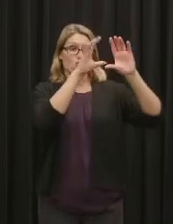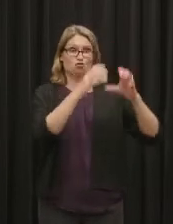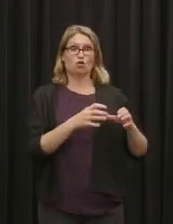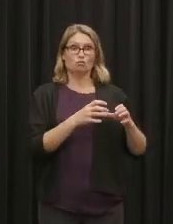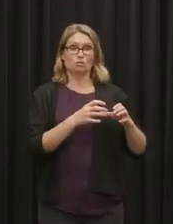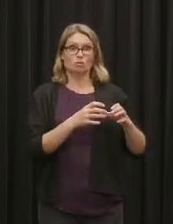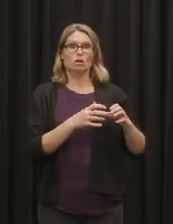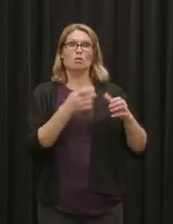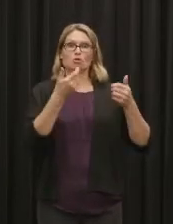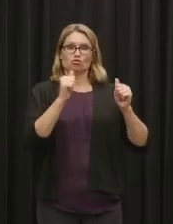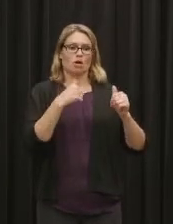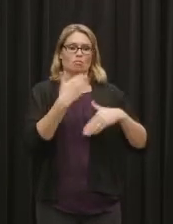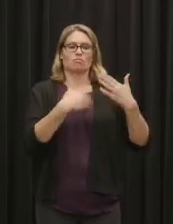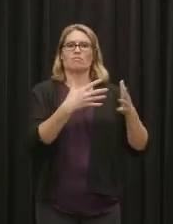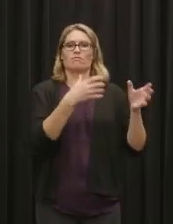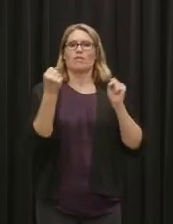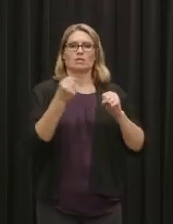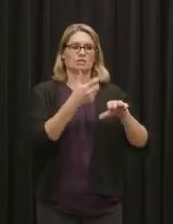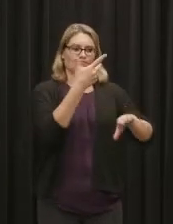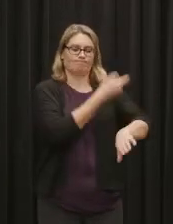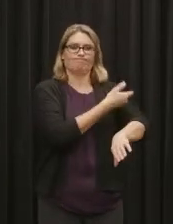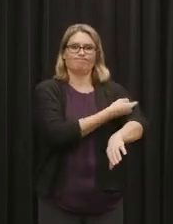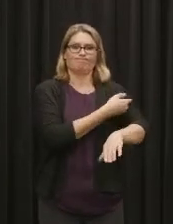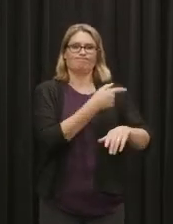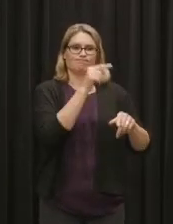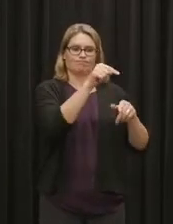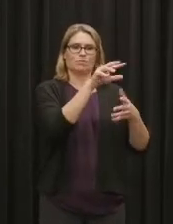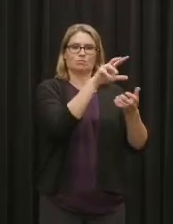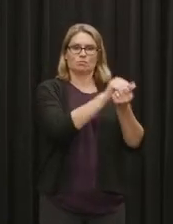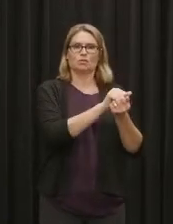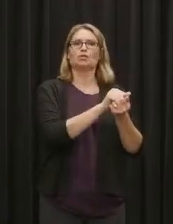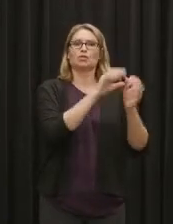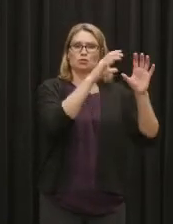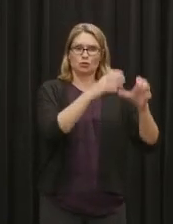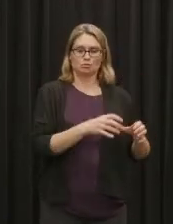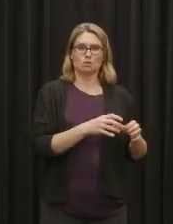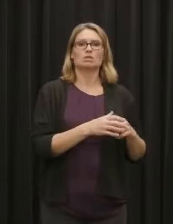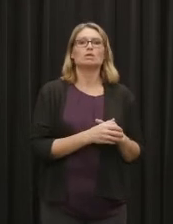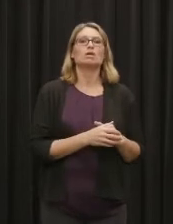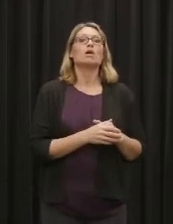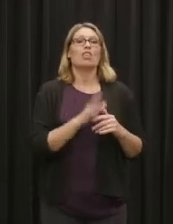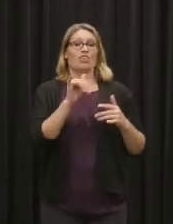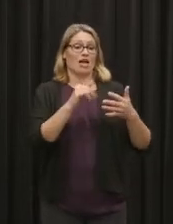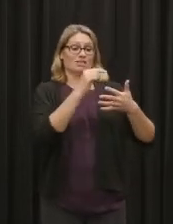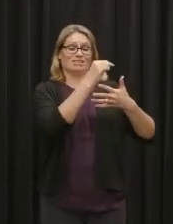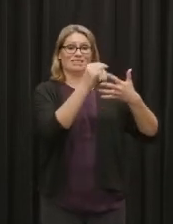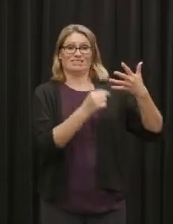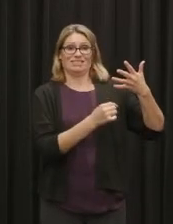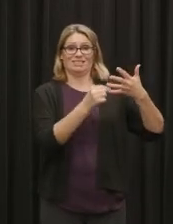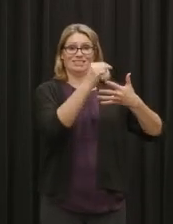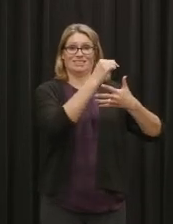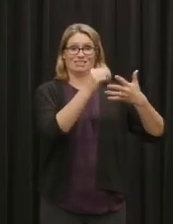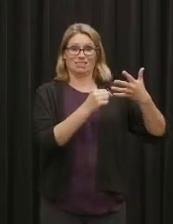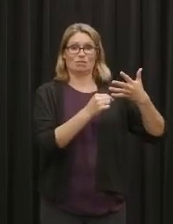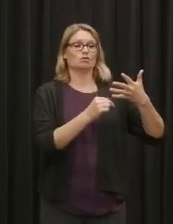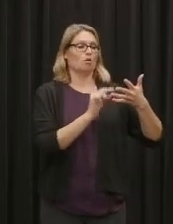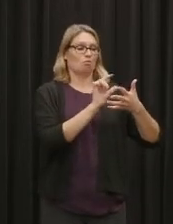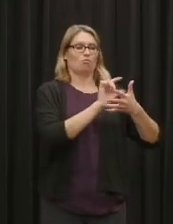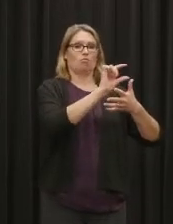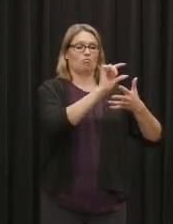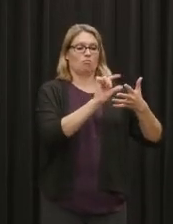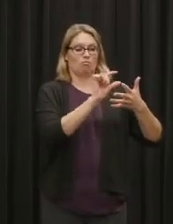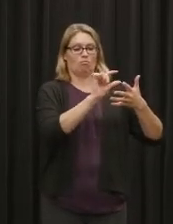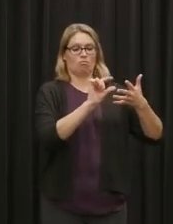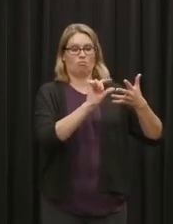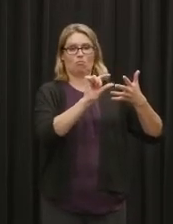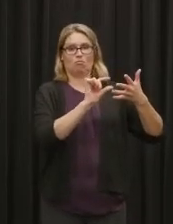in the most efficient way possible, and we're going to touch each of those priority groups with a portion of this first